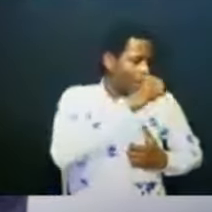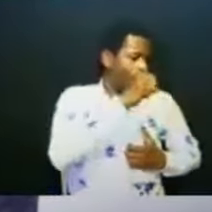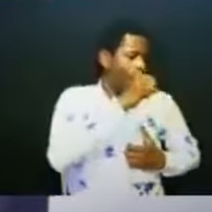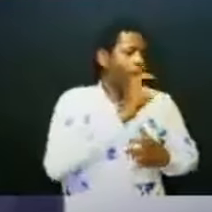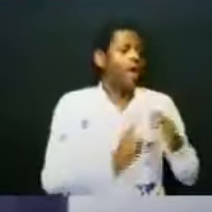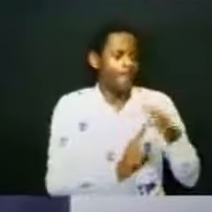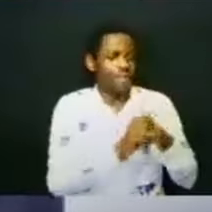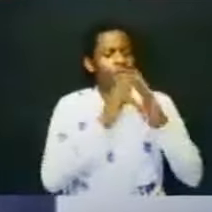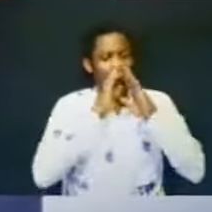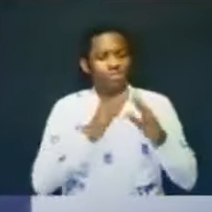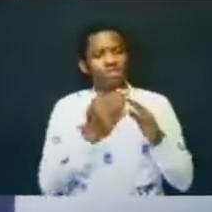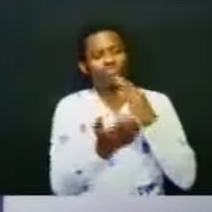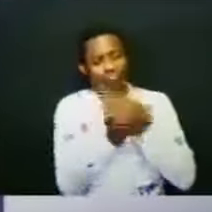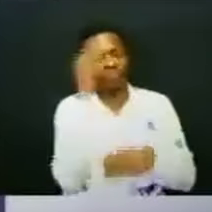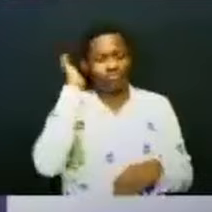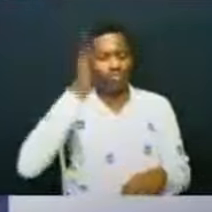It is impossible that